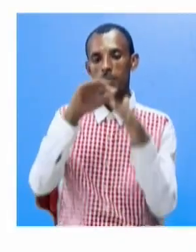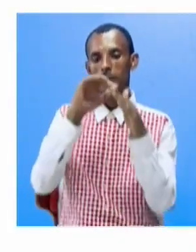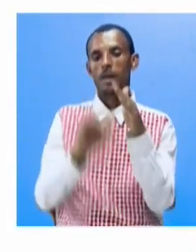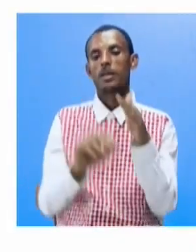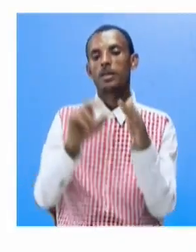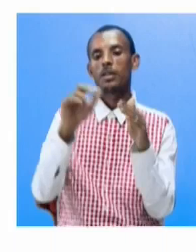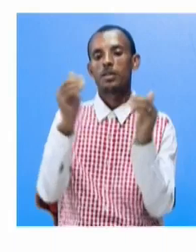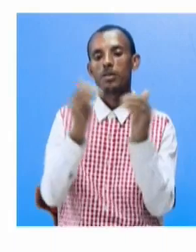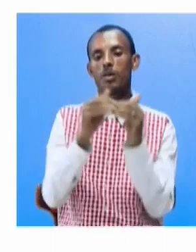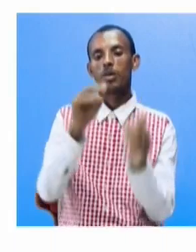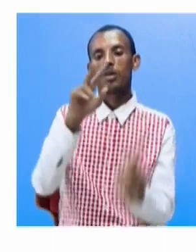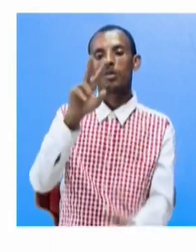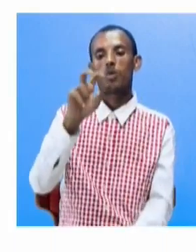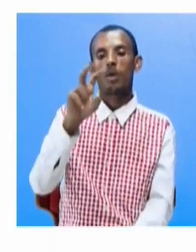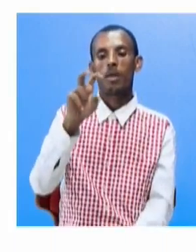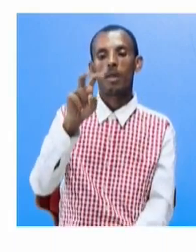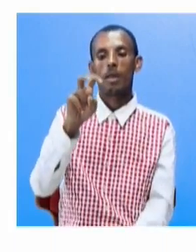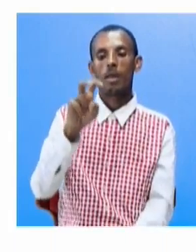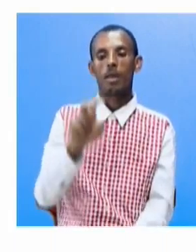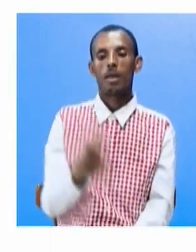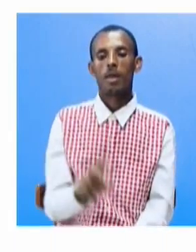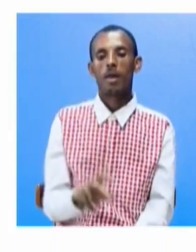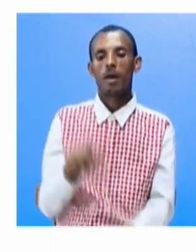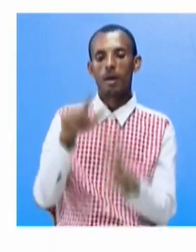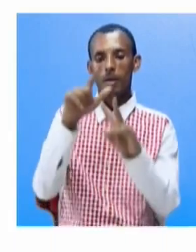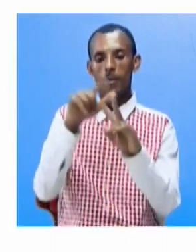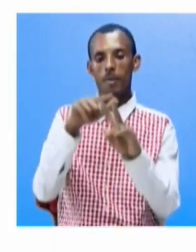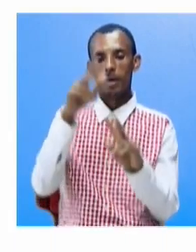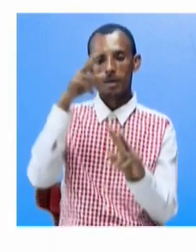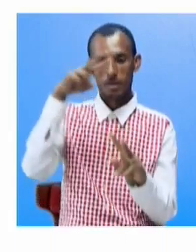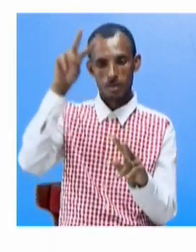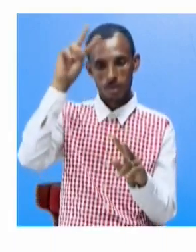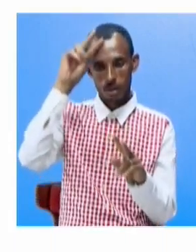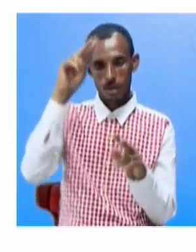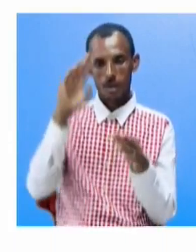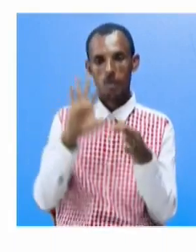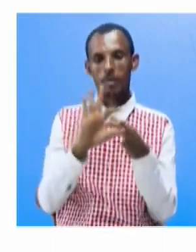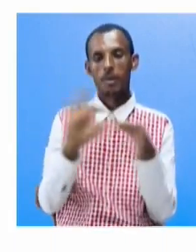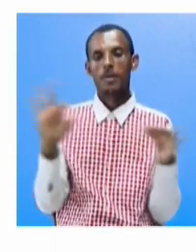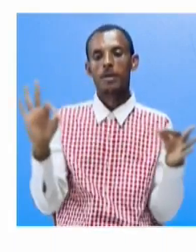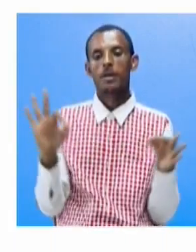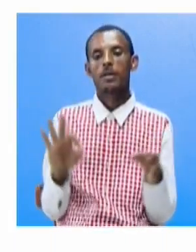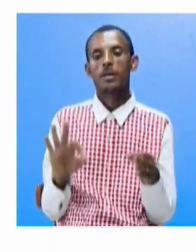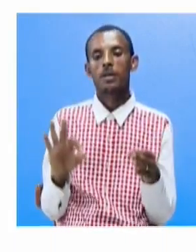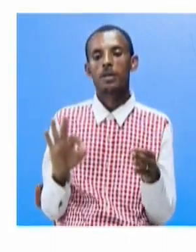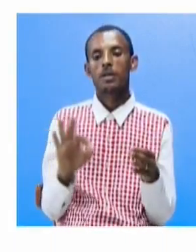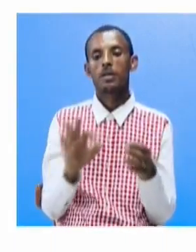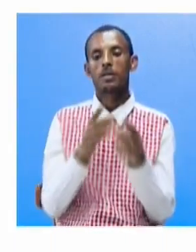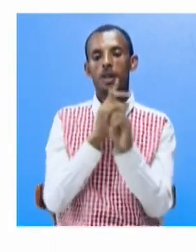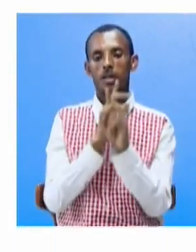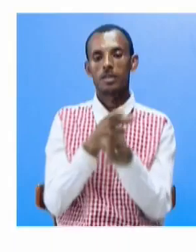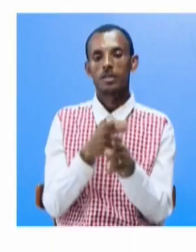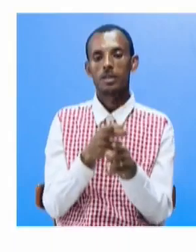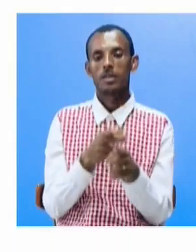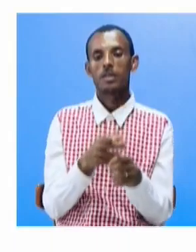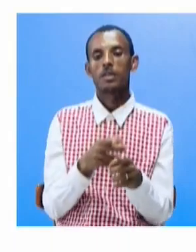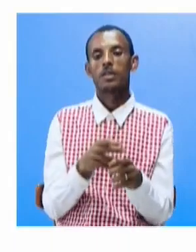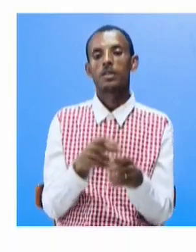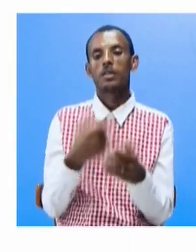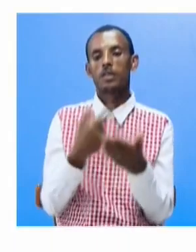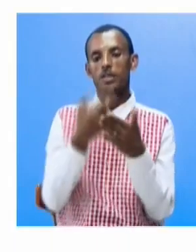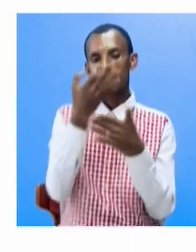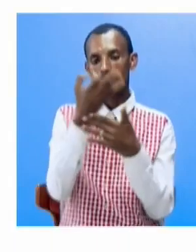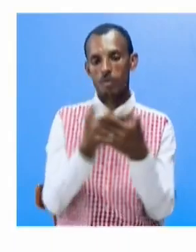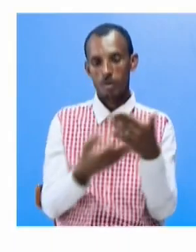pi is 20 pi square meter. Just let's leave the answer in terms of pi. We can leave the answer in this form